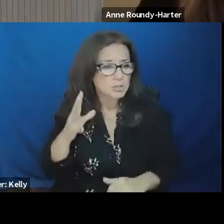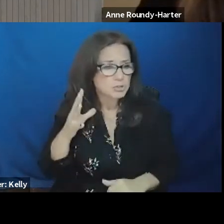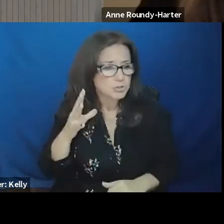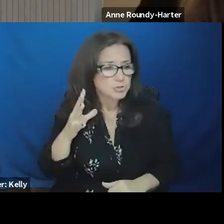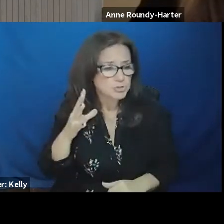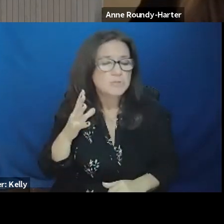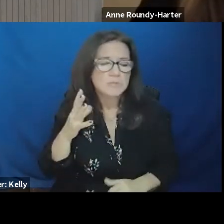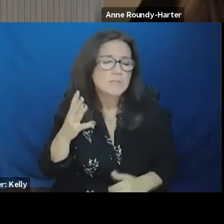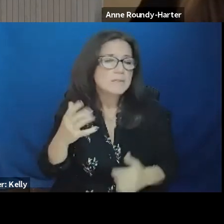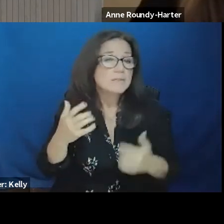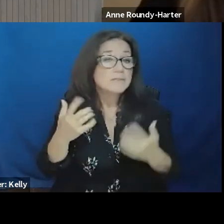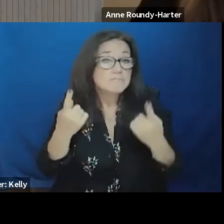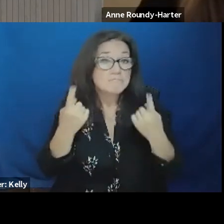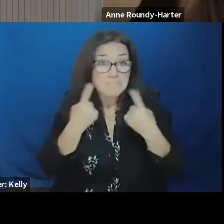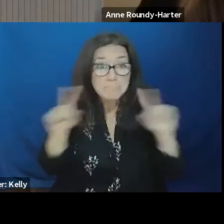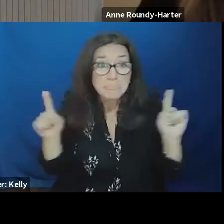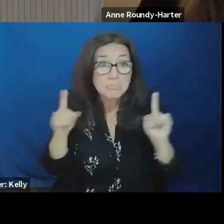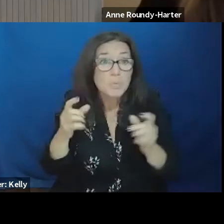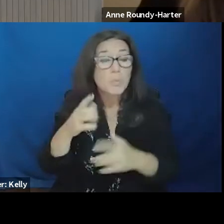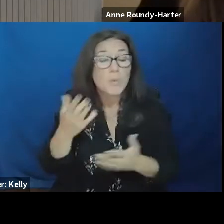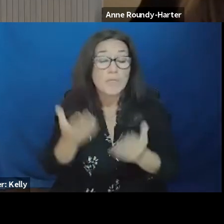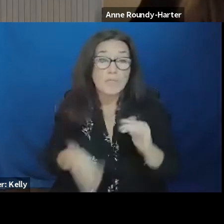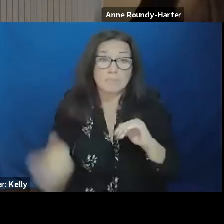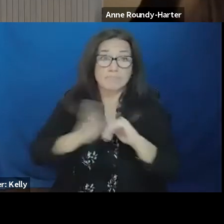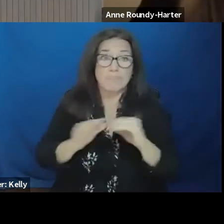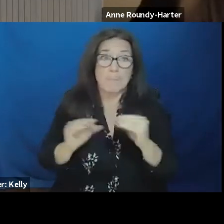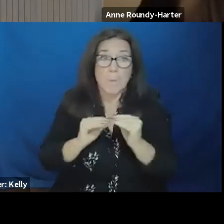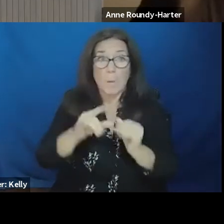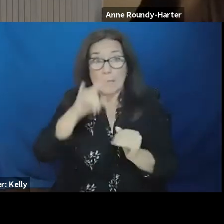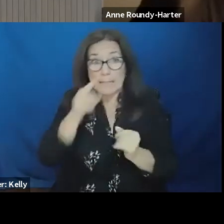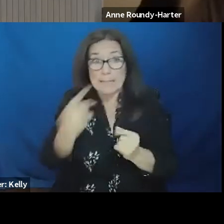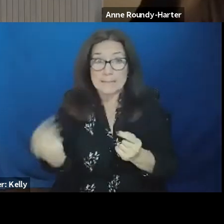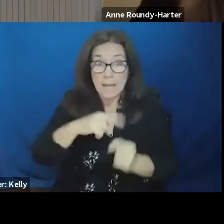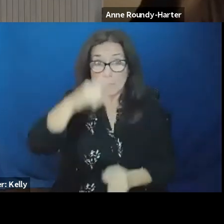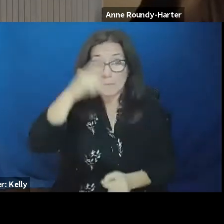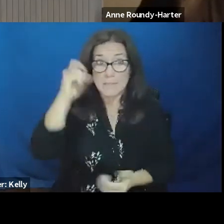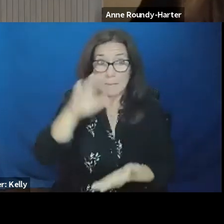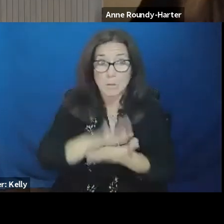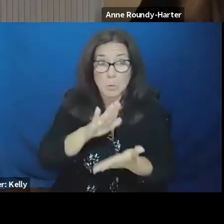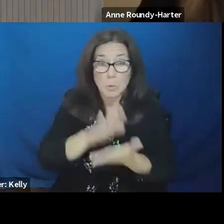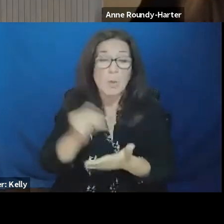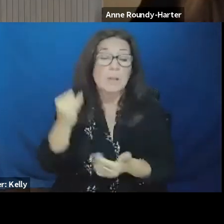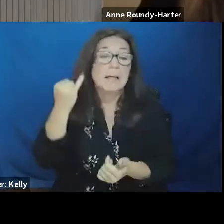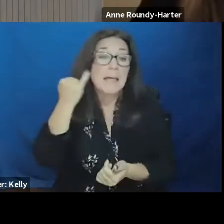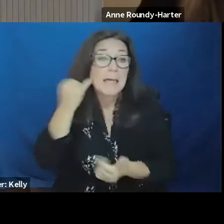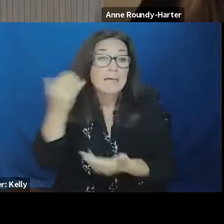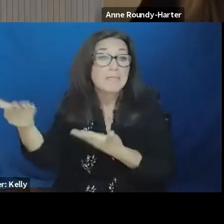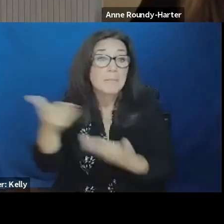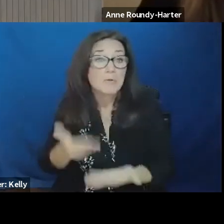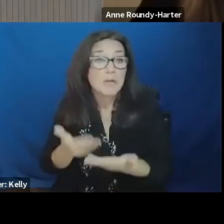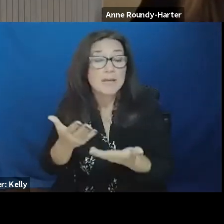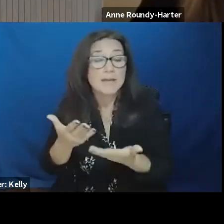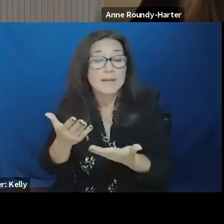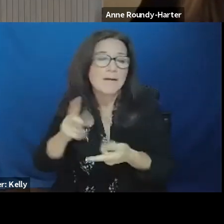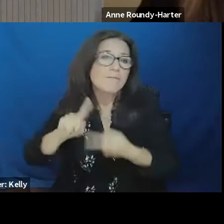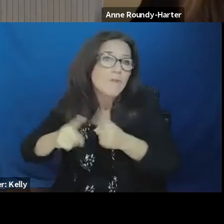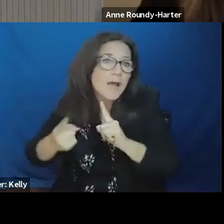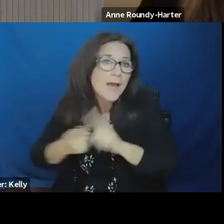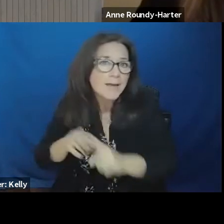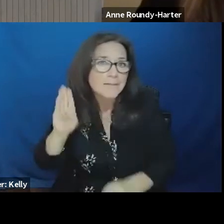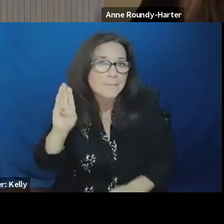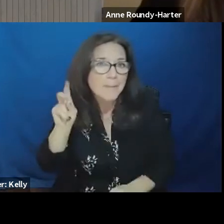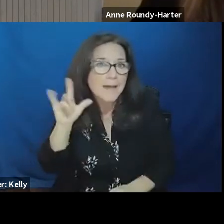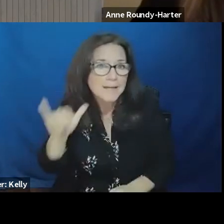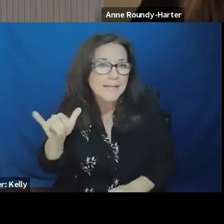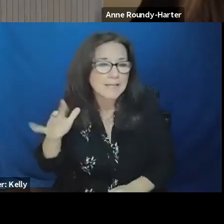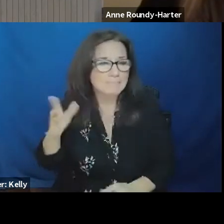So if someone is invited, letting them know that they could bring a buddy too. And especially when you talk about the older kids who are